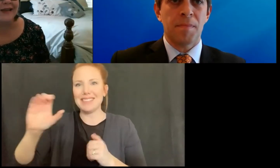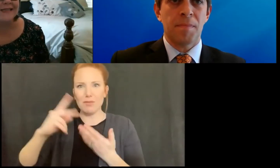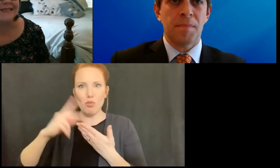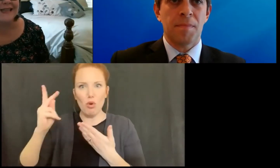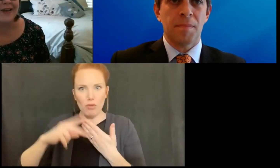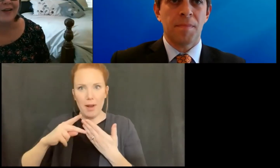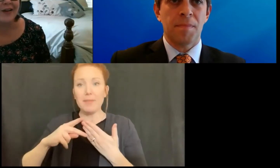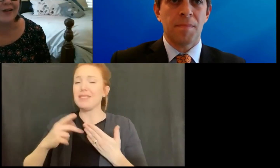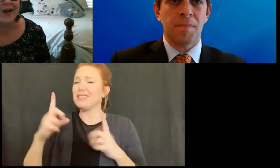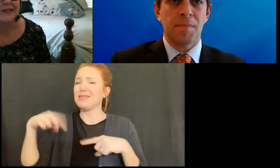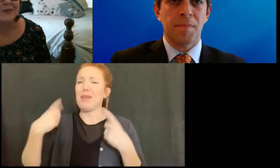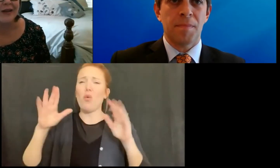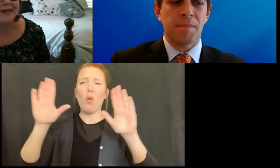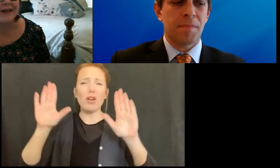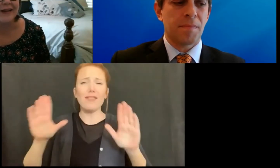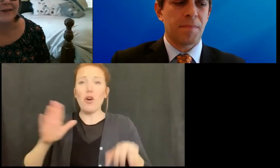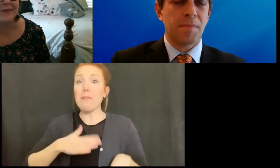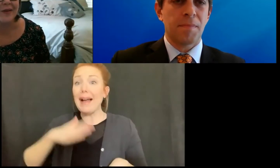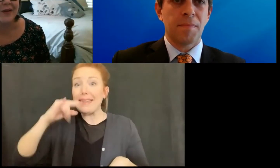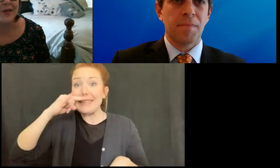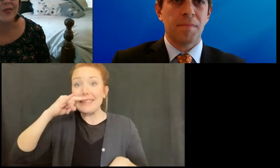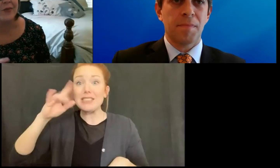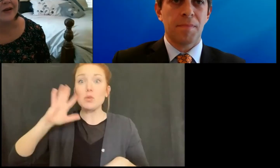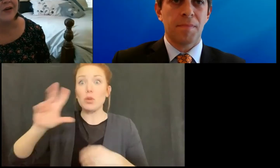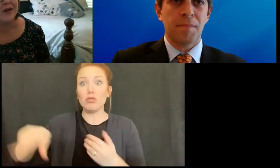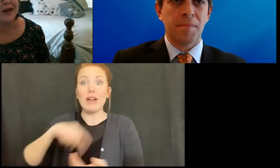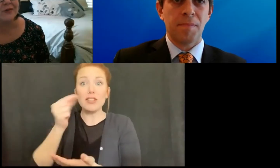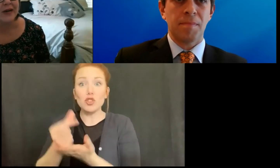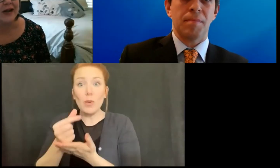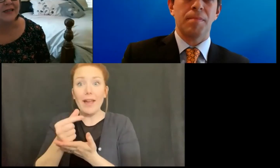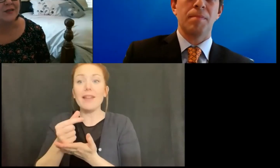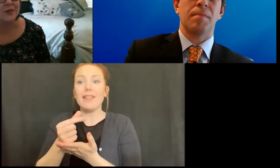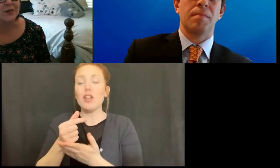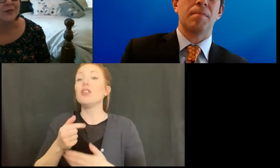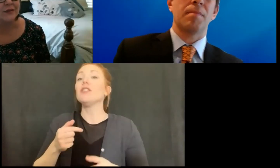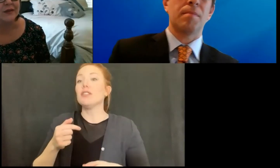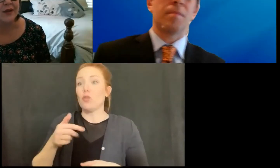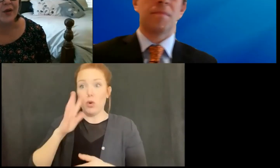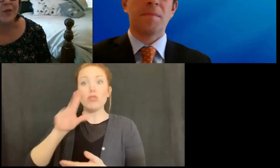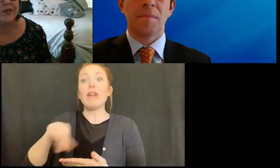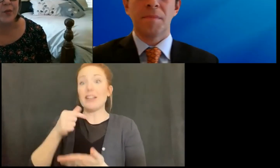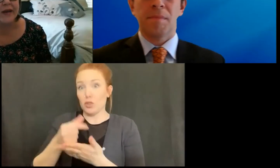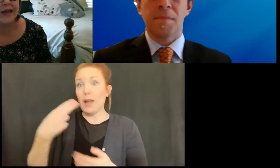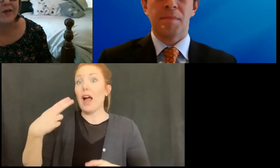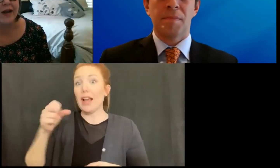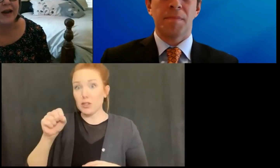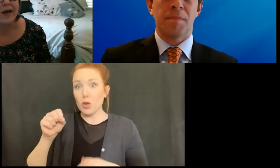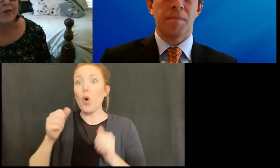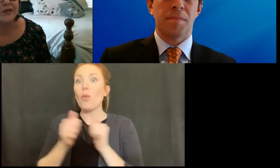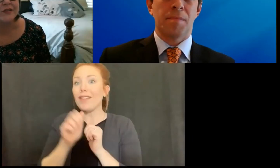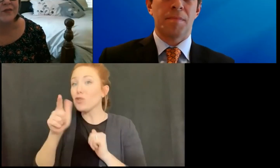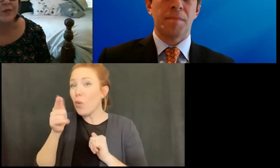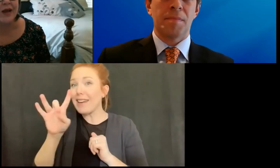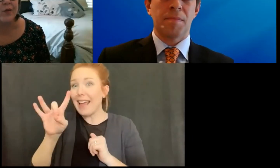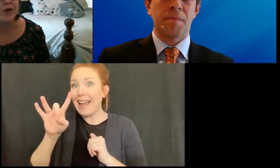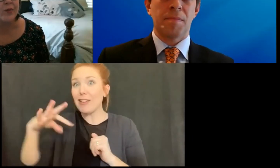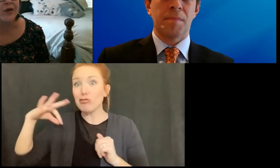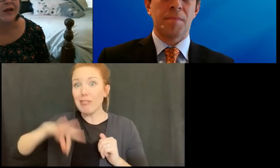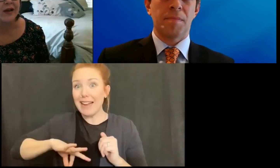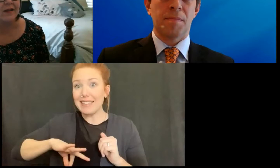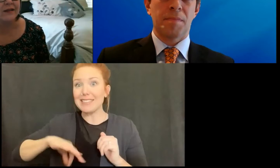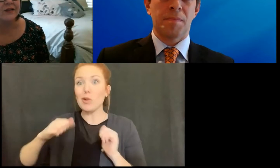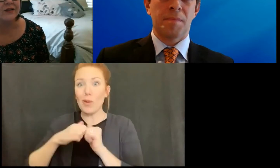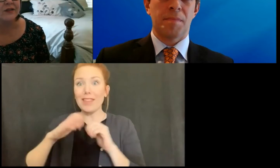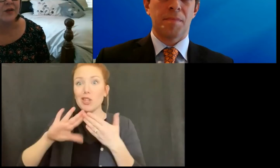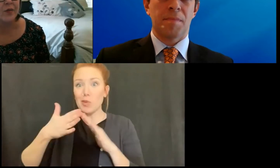My kids, they are going to graduate. 3 are going to graduate high school with 28 credit hours from Tidewater